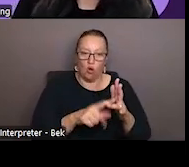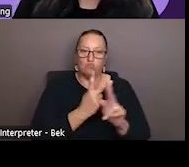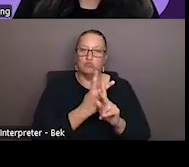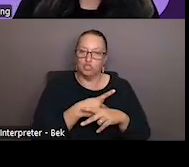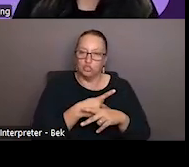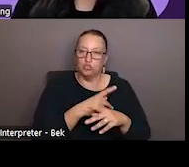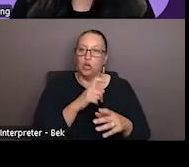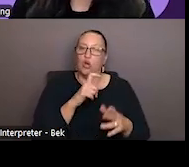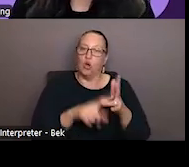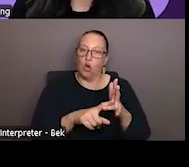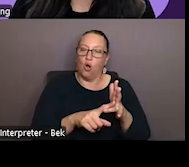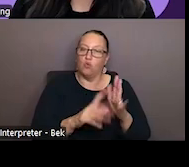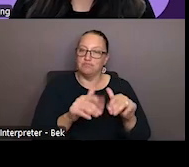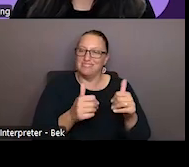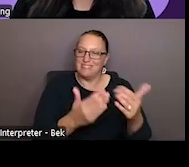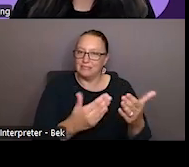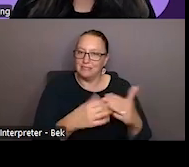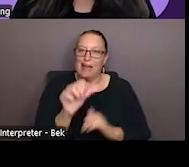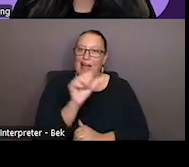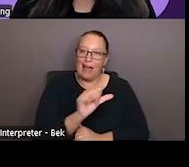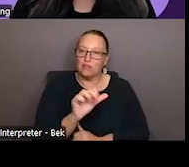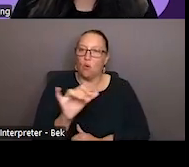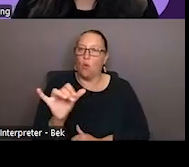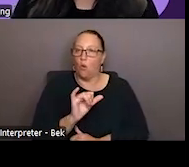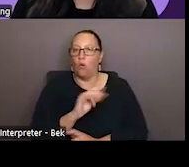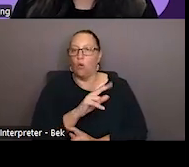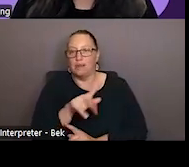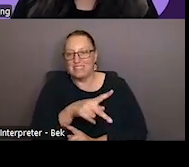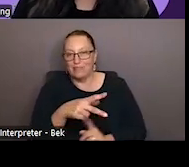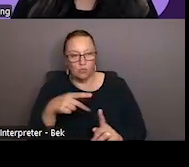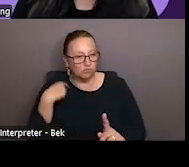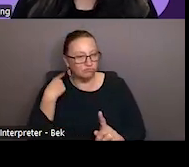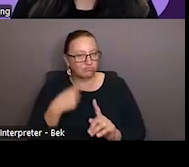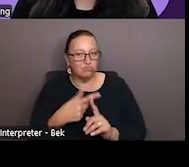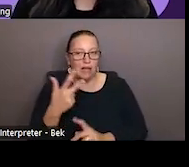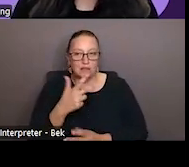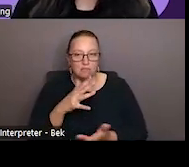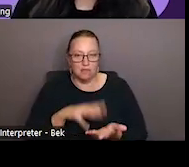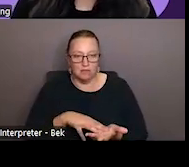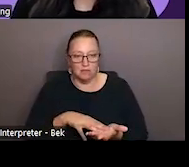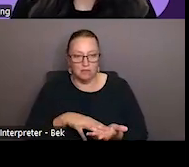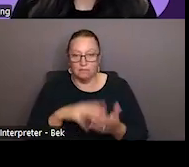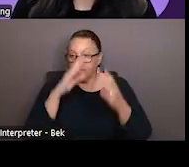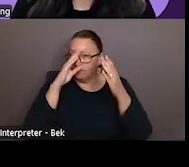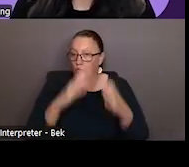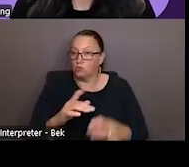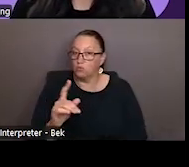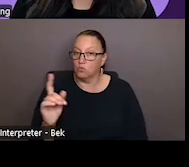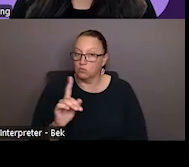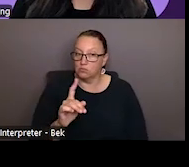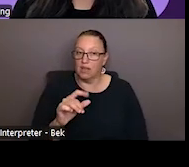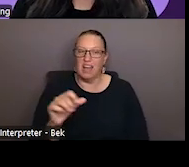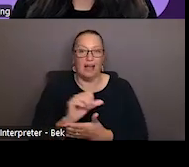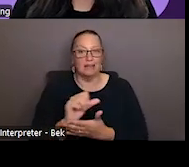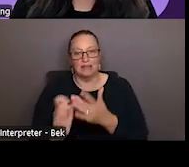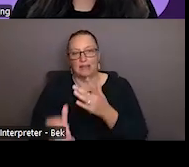in Asia or Pacific over the last 18 months. The focus of this award is artistic outcome,